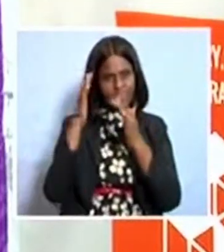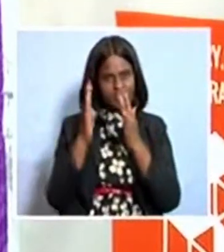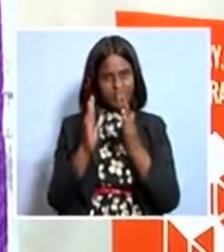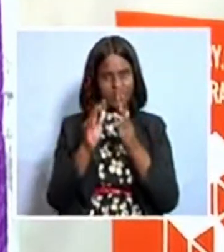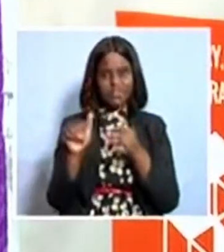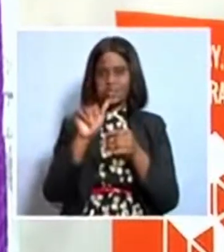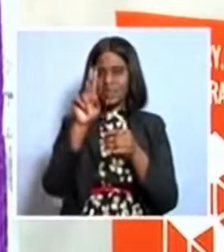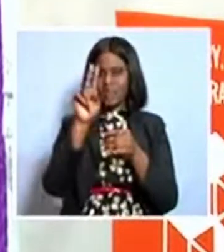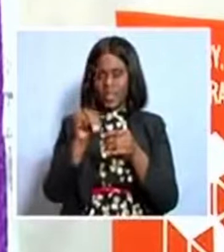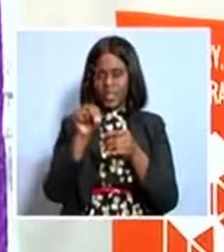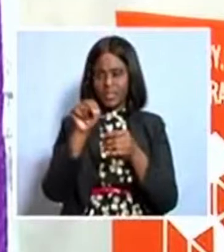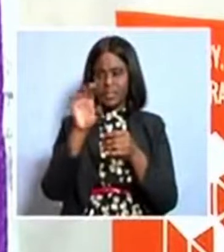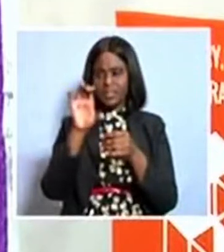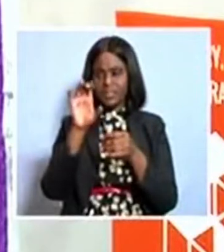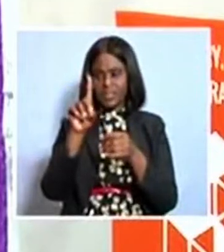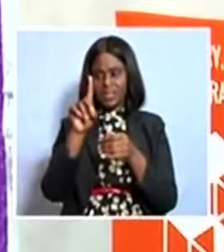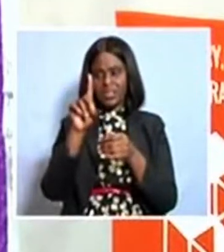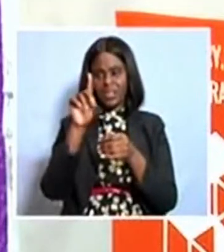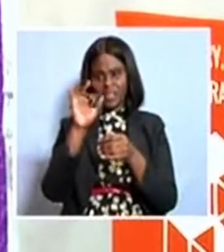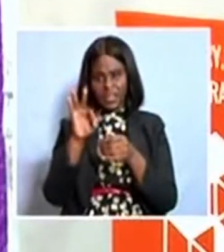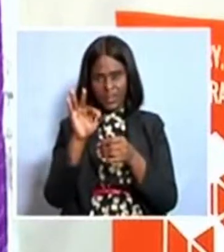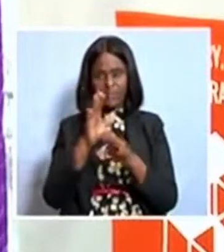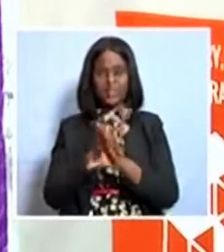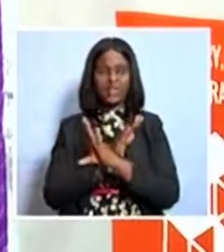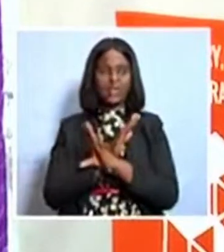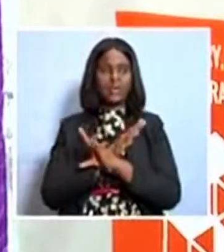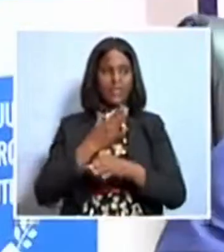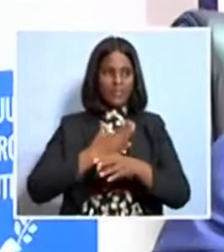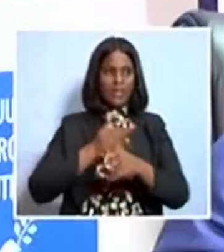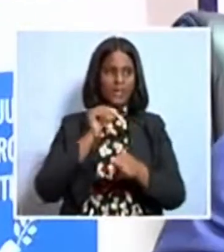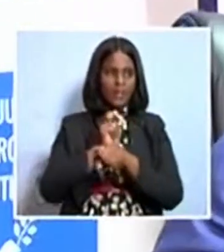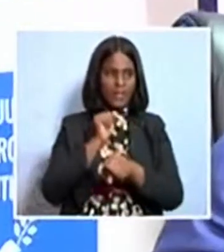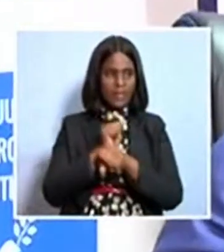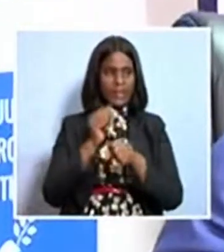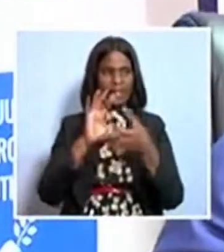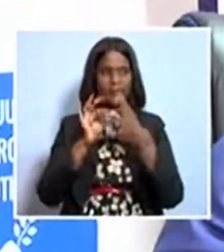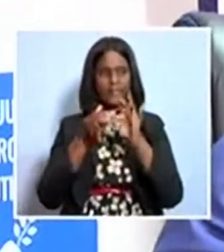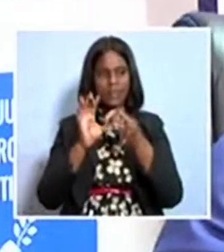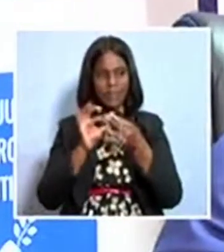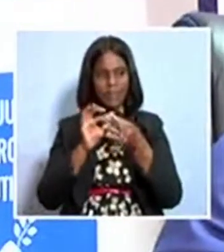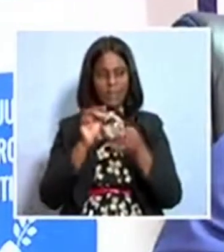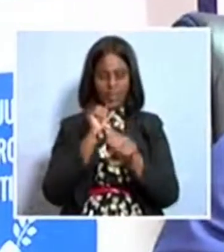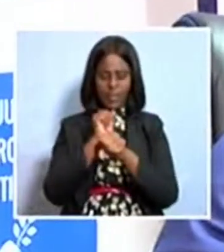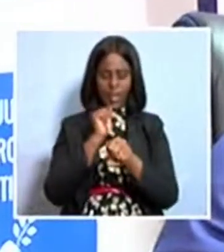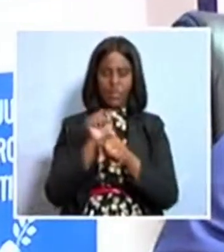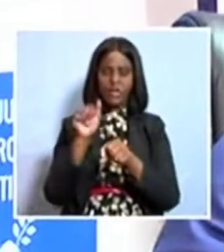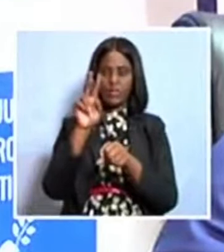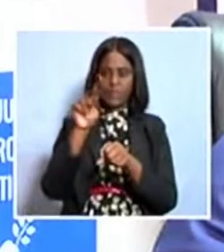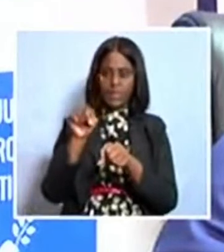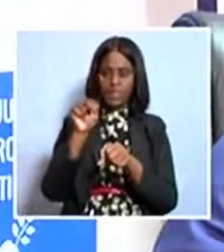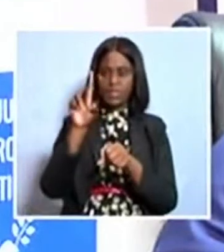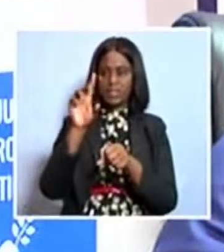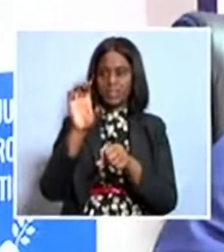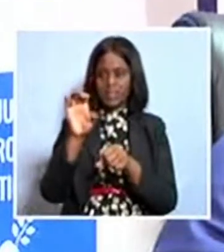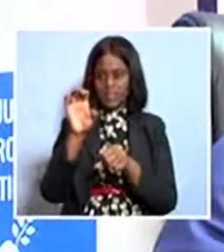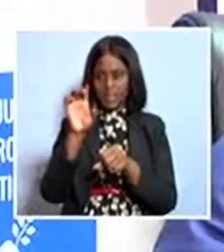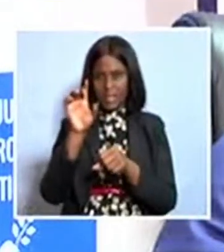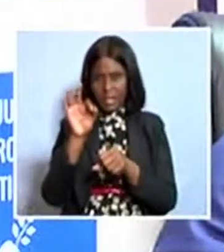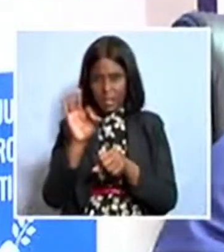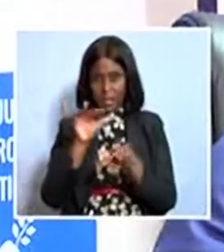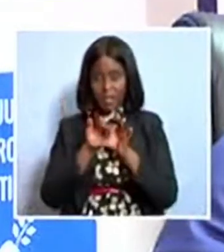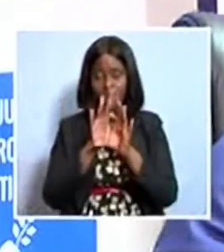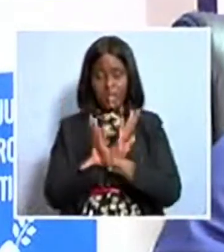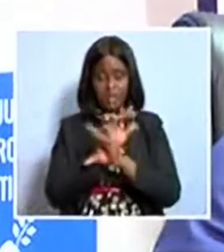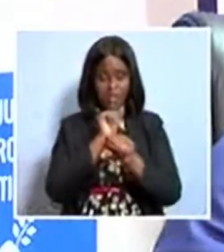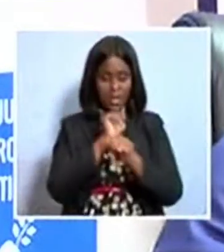Fund, Zambia? I mean, my role is really to coordinate the work of UNCDF in Zambia, we have a